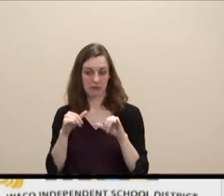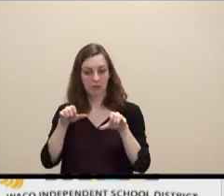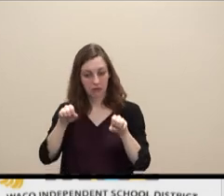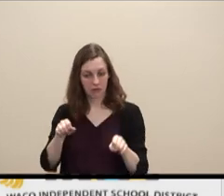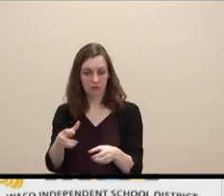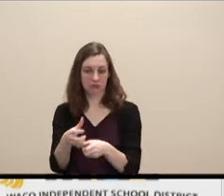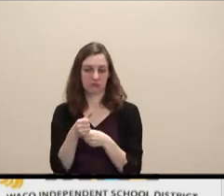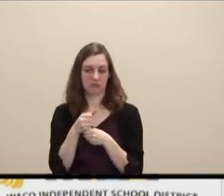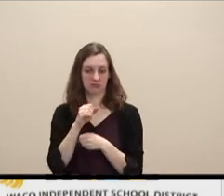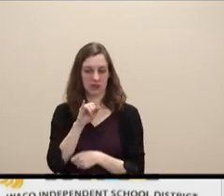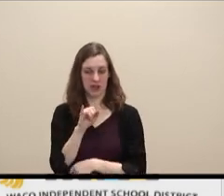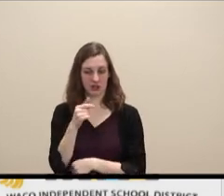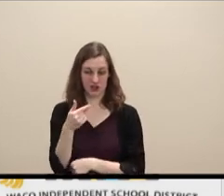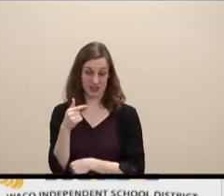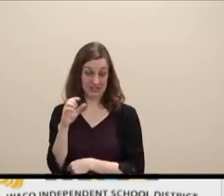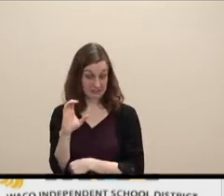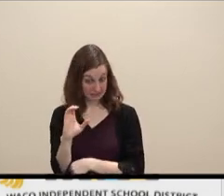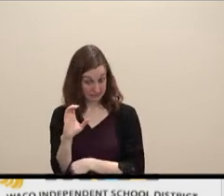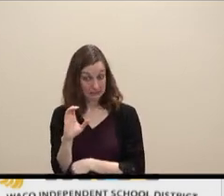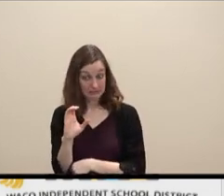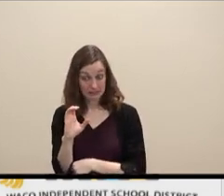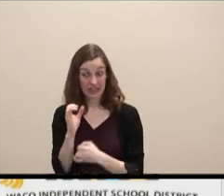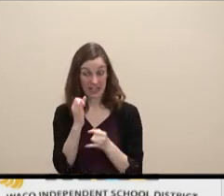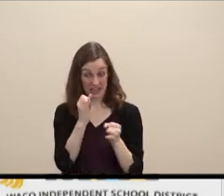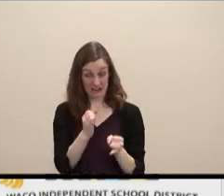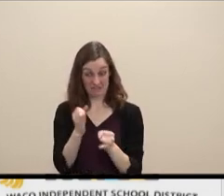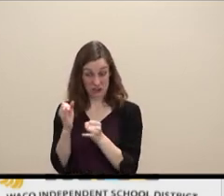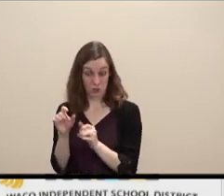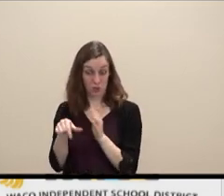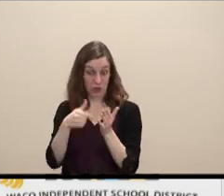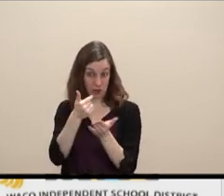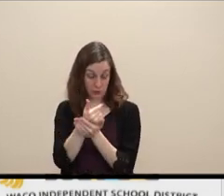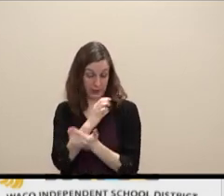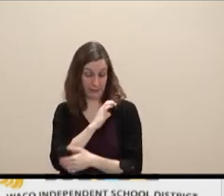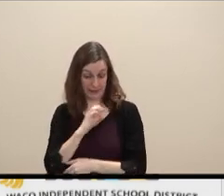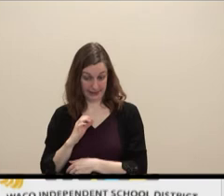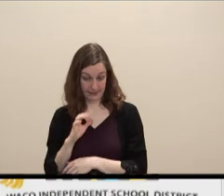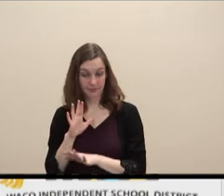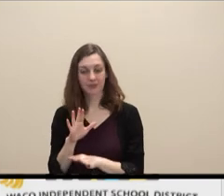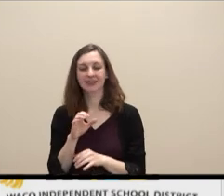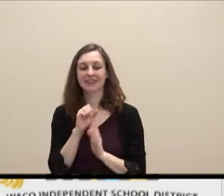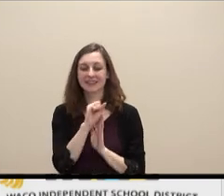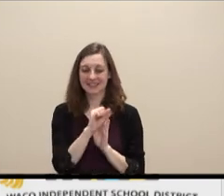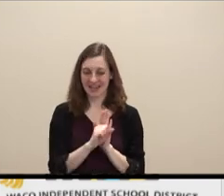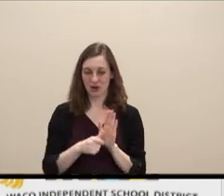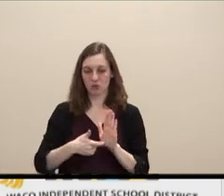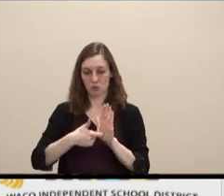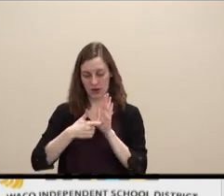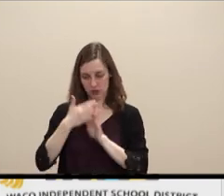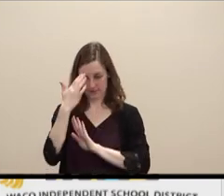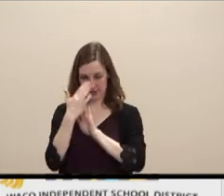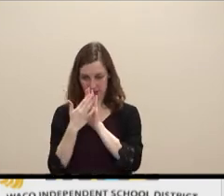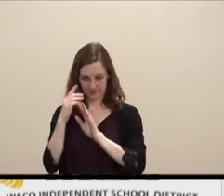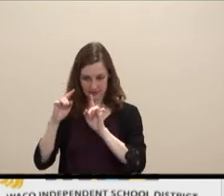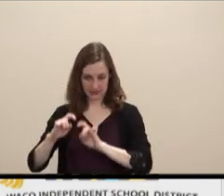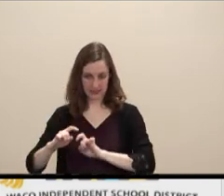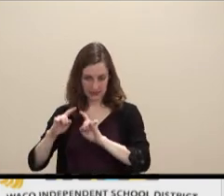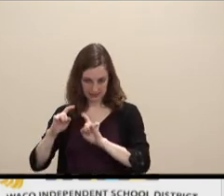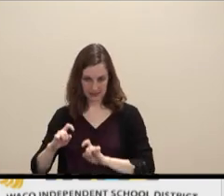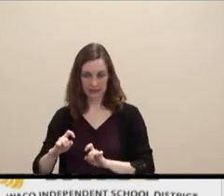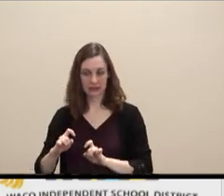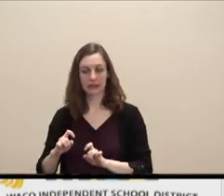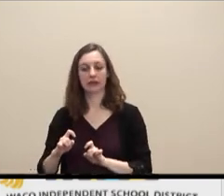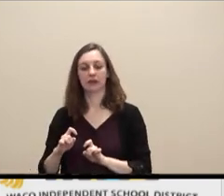committees. The state requires face-to-face testing, so that's a challenge. And Waco ISD, we are going to be using, and we did for December,